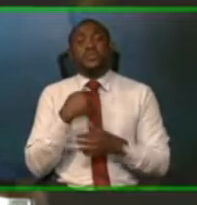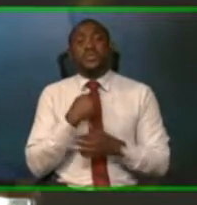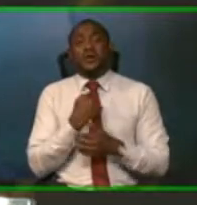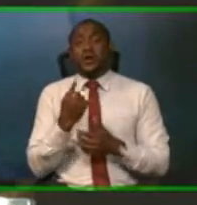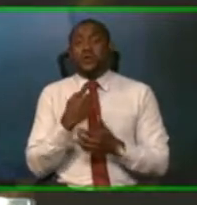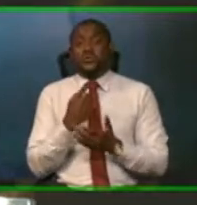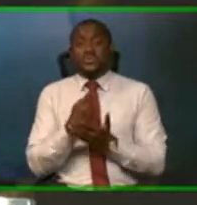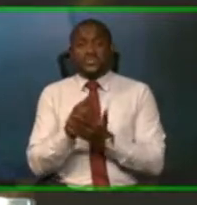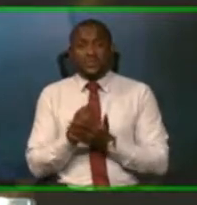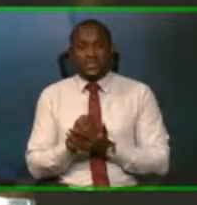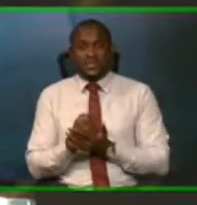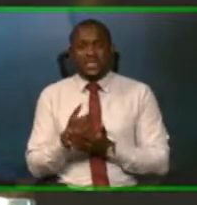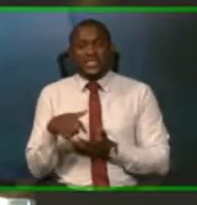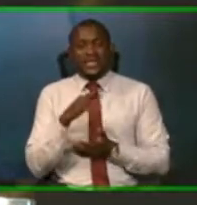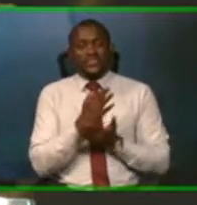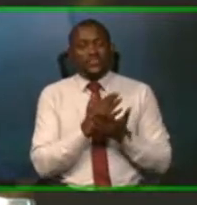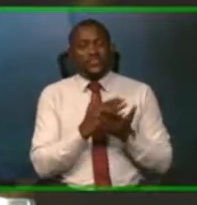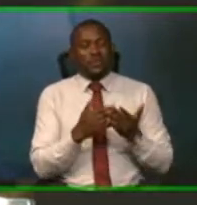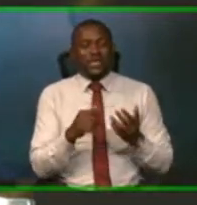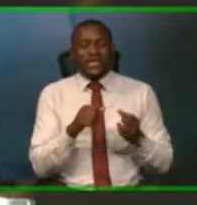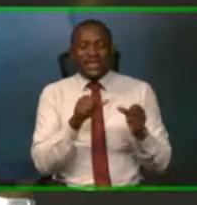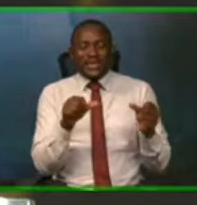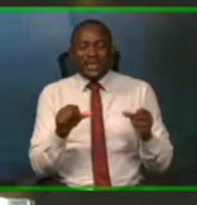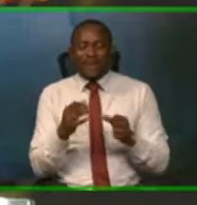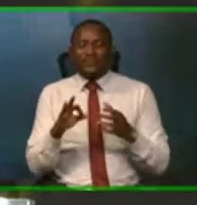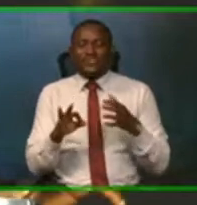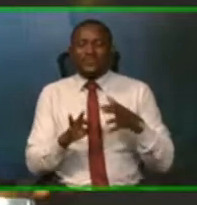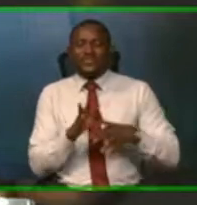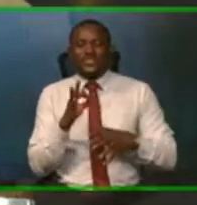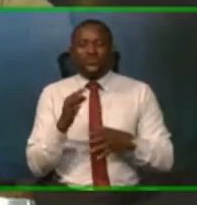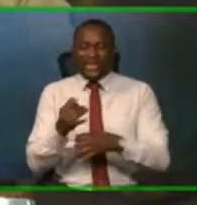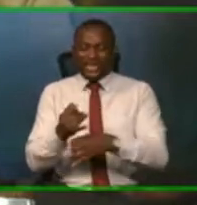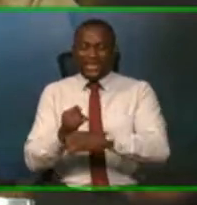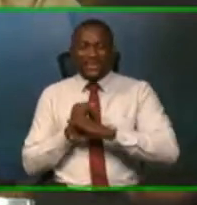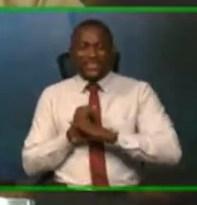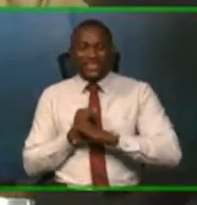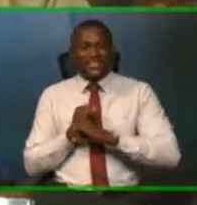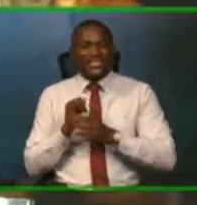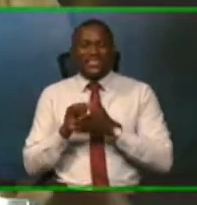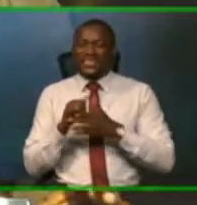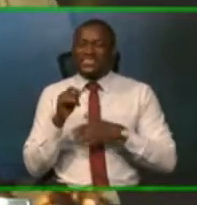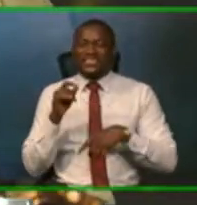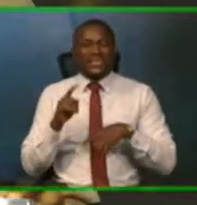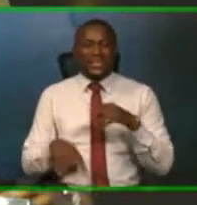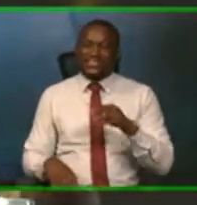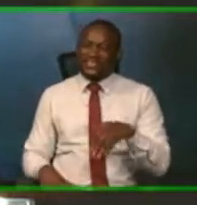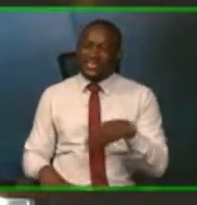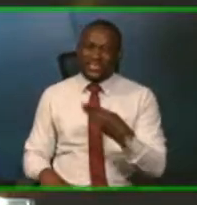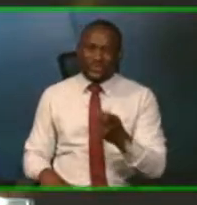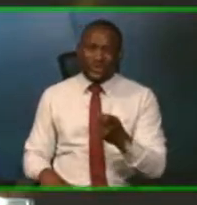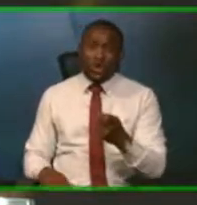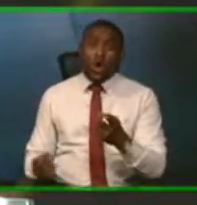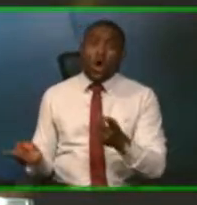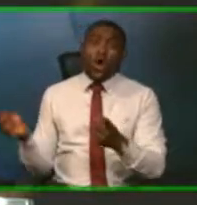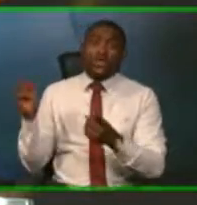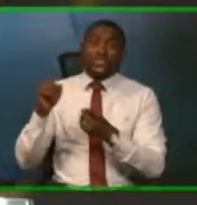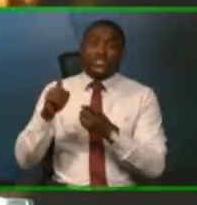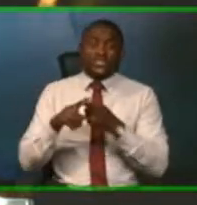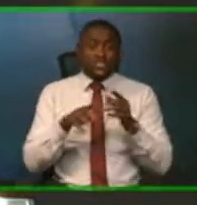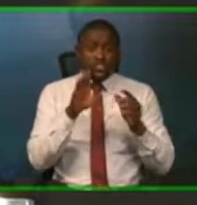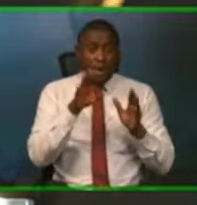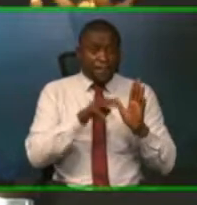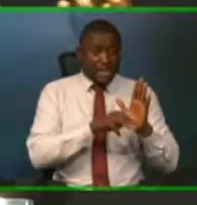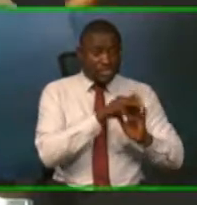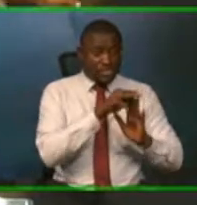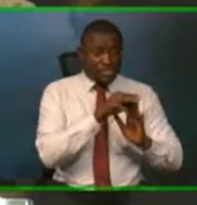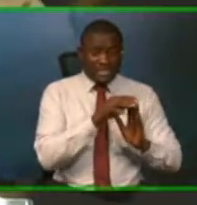certain dimensions of your spiritual inheritance you cannot be given until your maturity matches the level